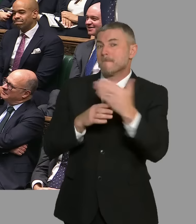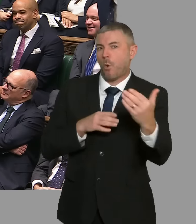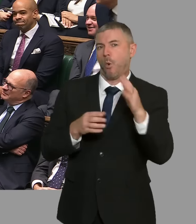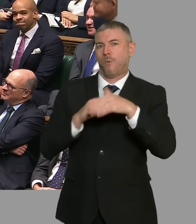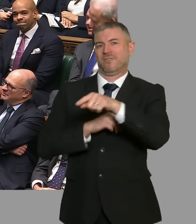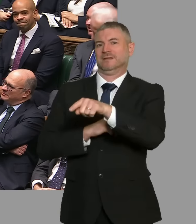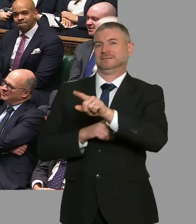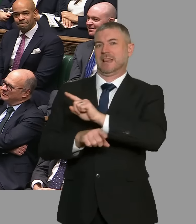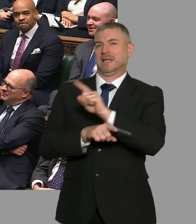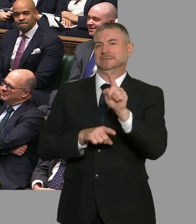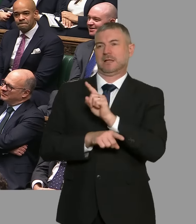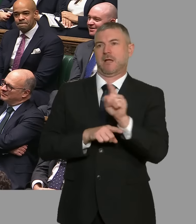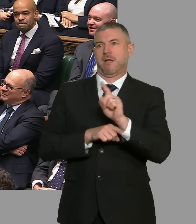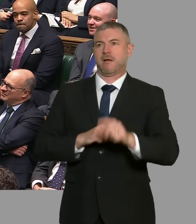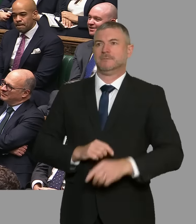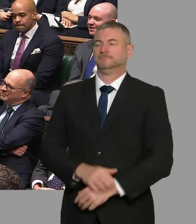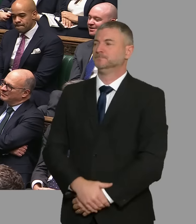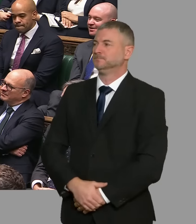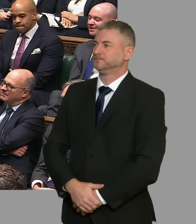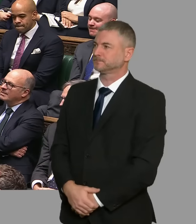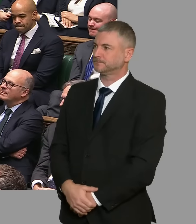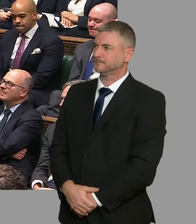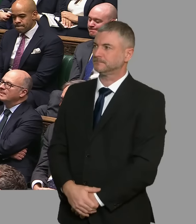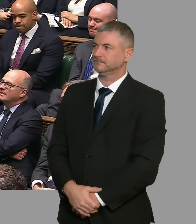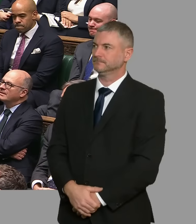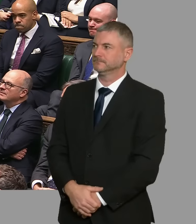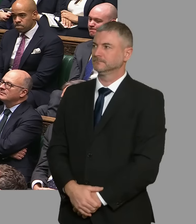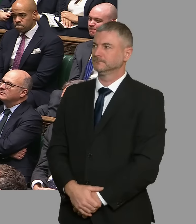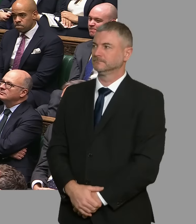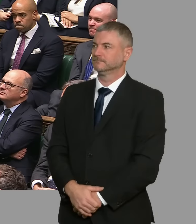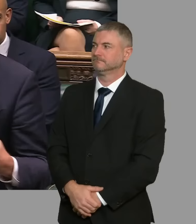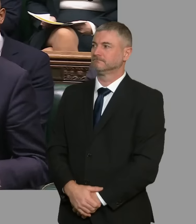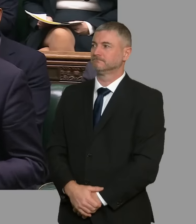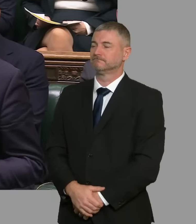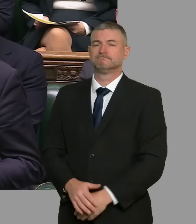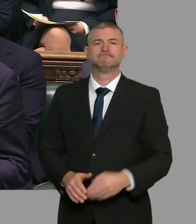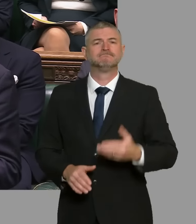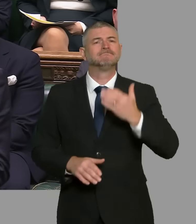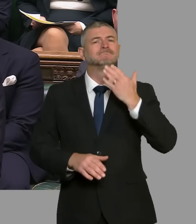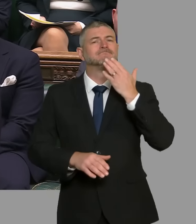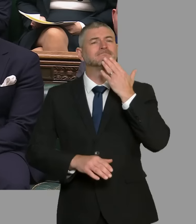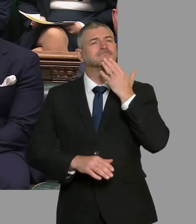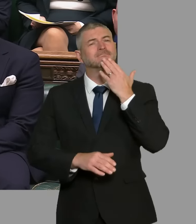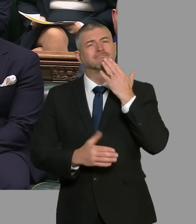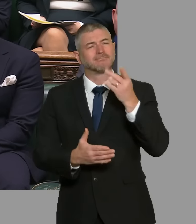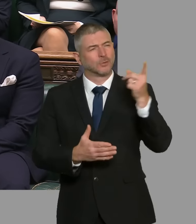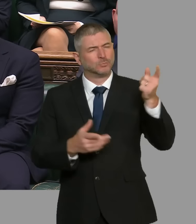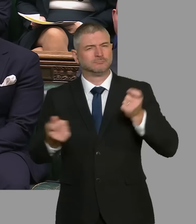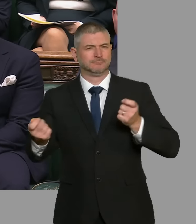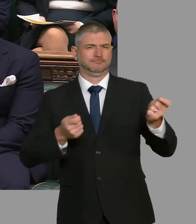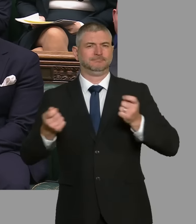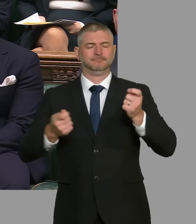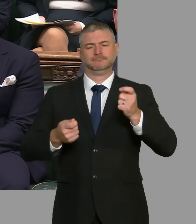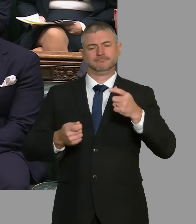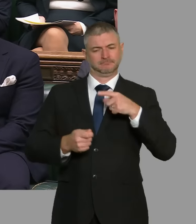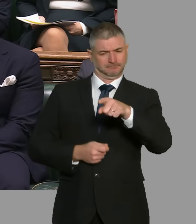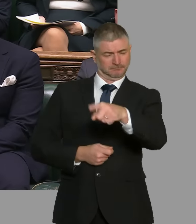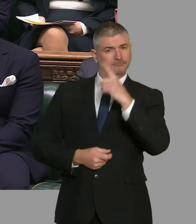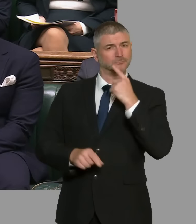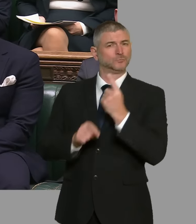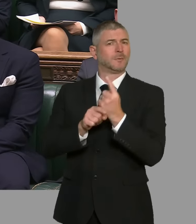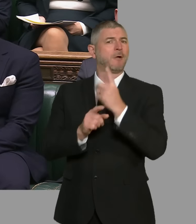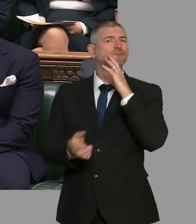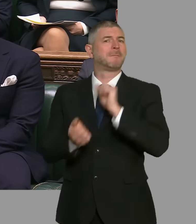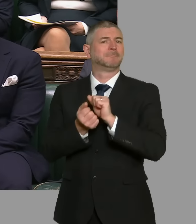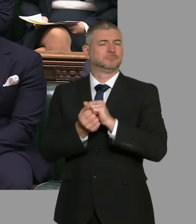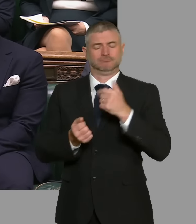Thank you, Mr. Speaker. And can I associate myself with the Prime Minister's remarks about remembrance? I particularly remember in 1997 in West Africa,